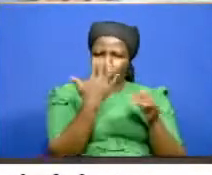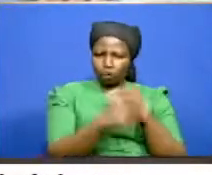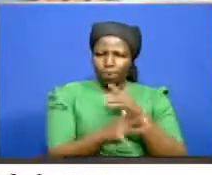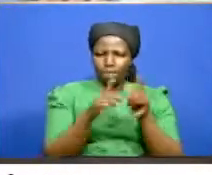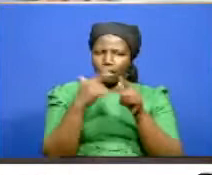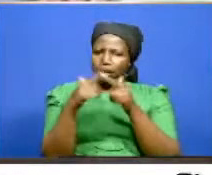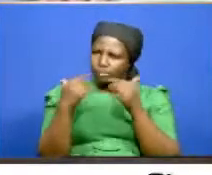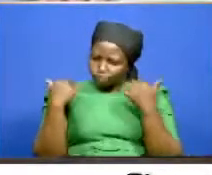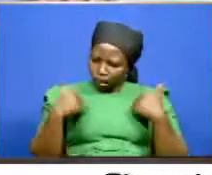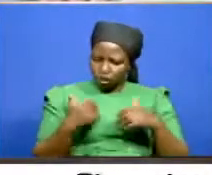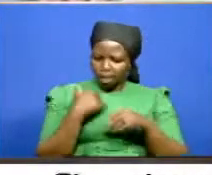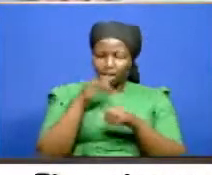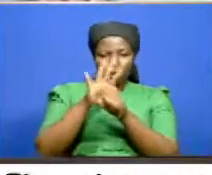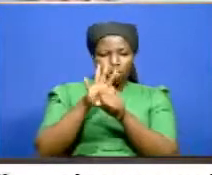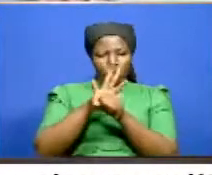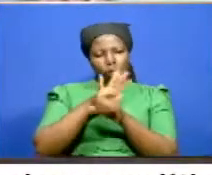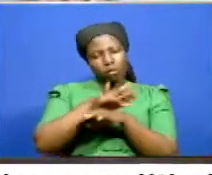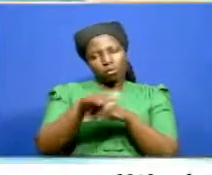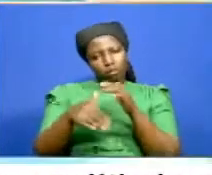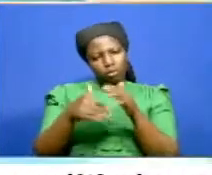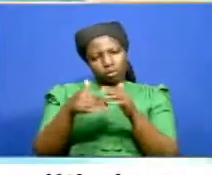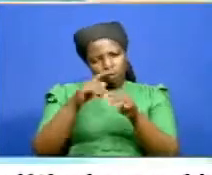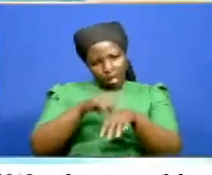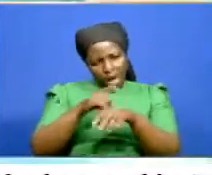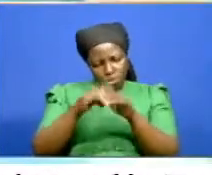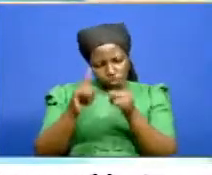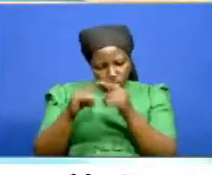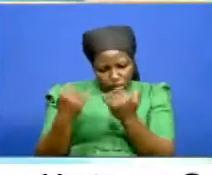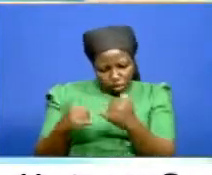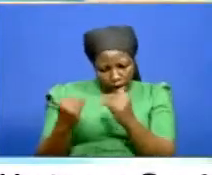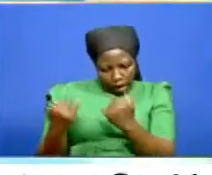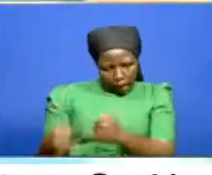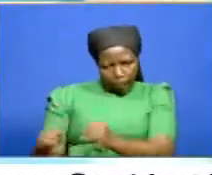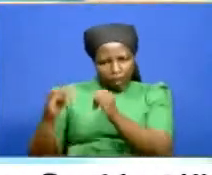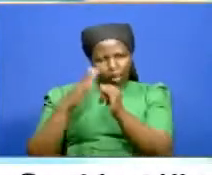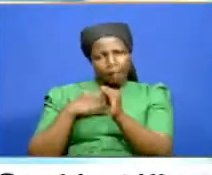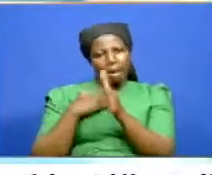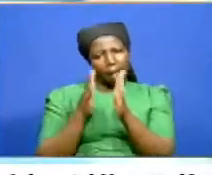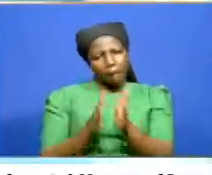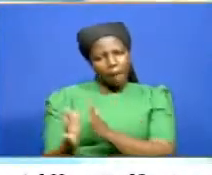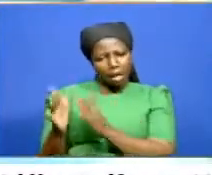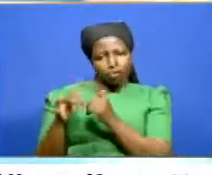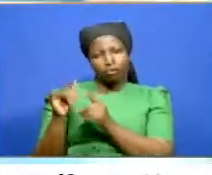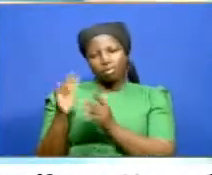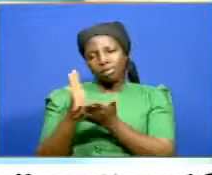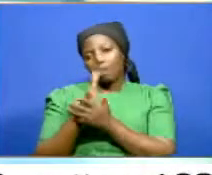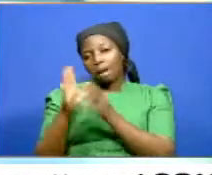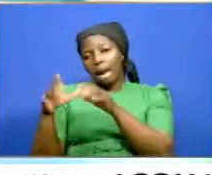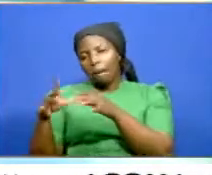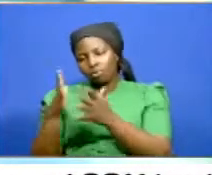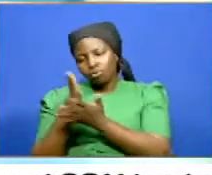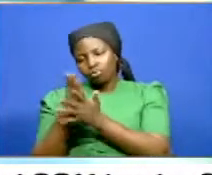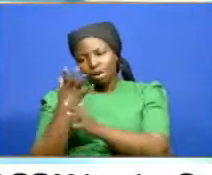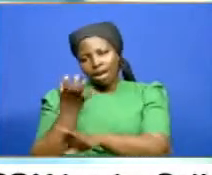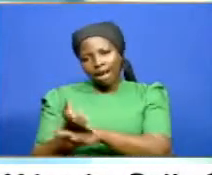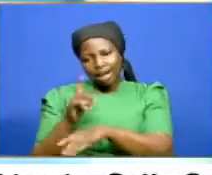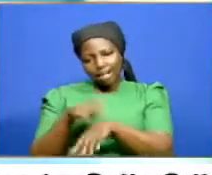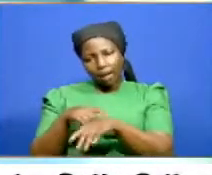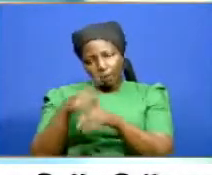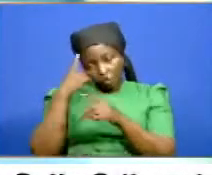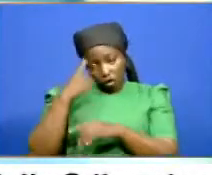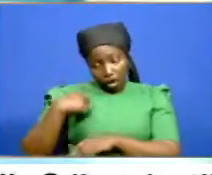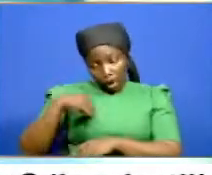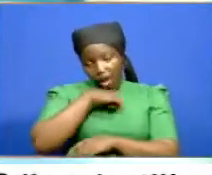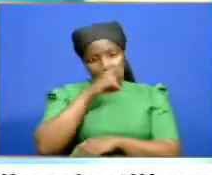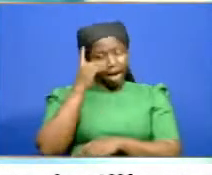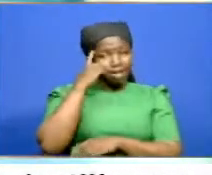you know, execute all my plans. So I know to some academies it might be a difficult moment, a difficult period, but for us, I think